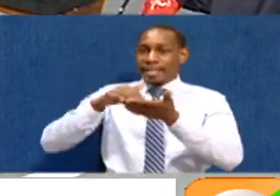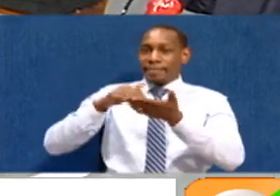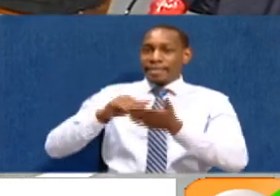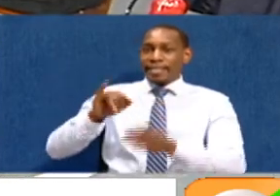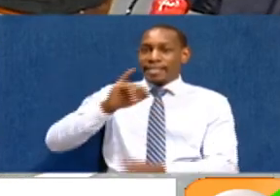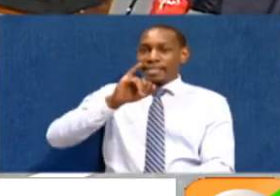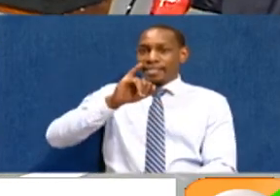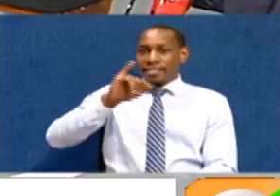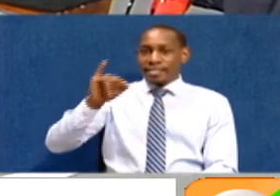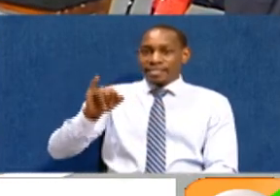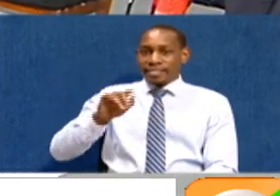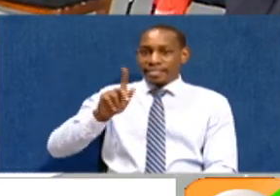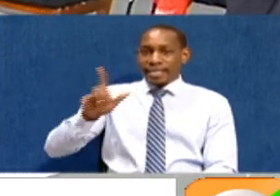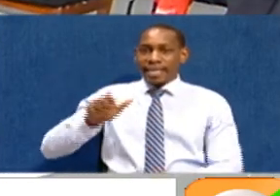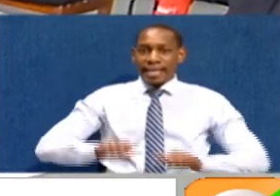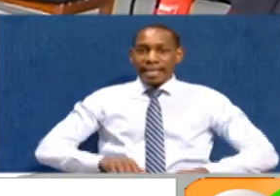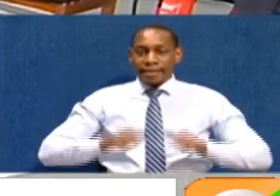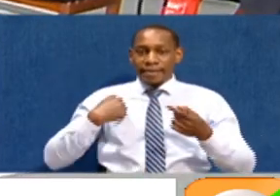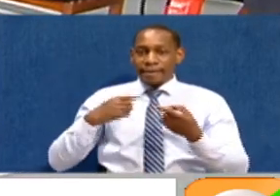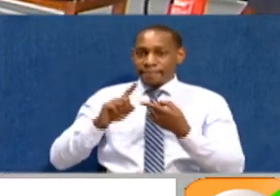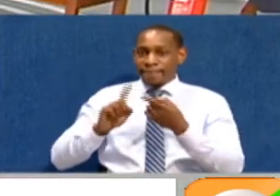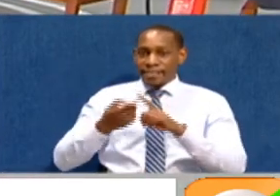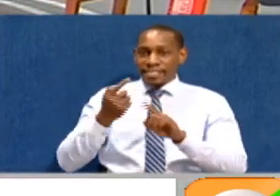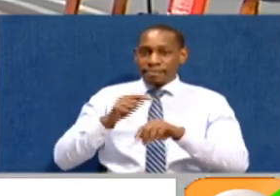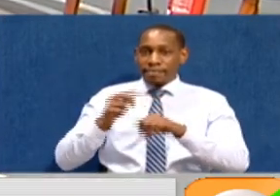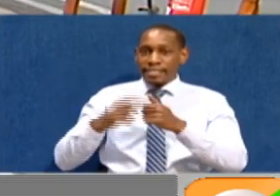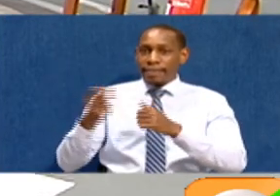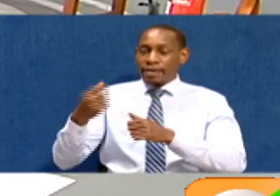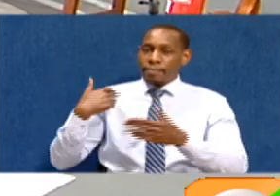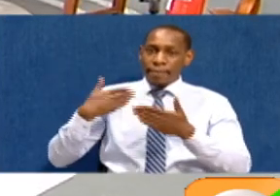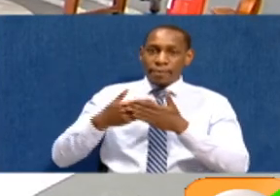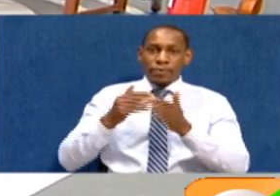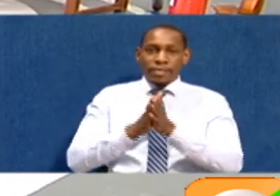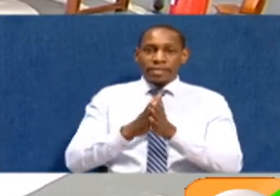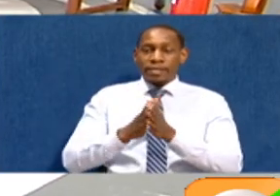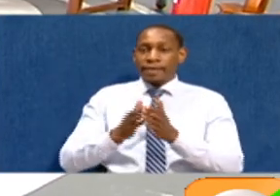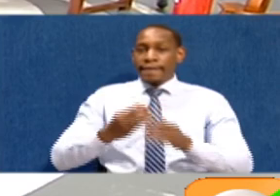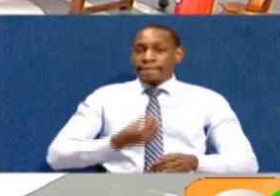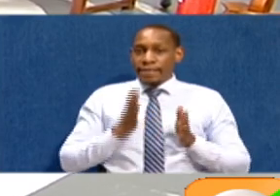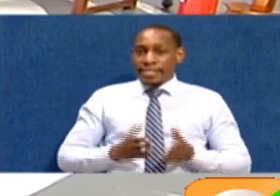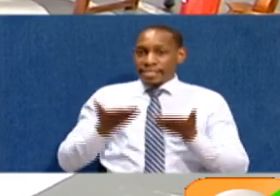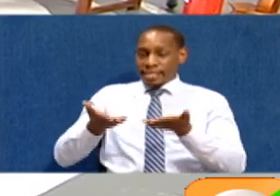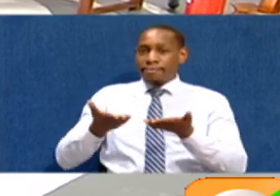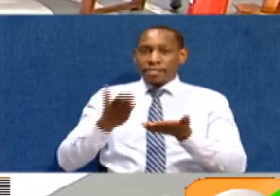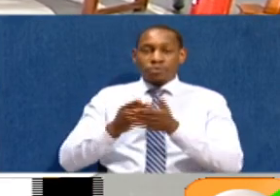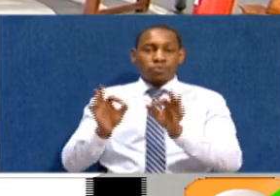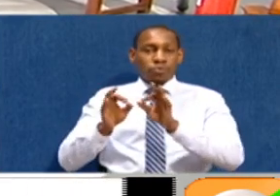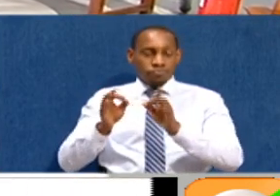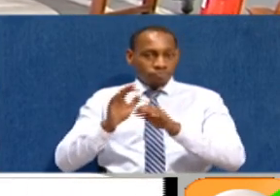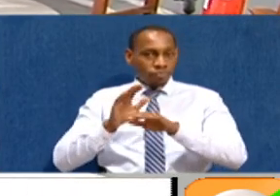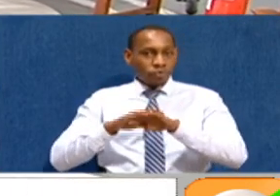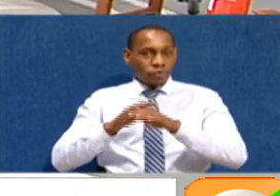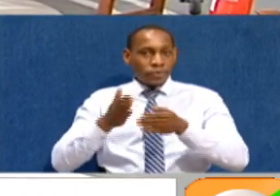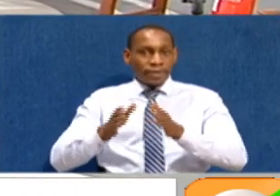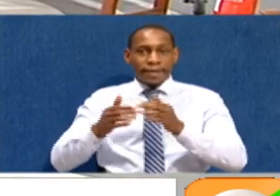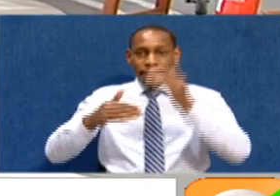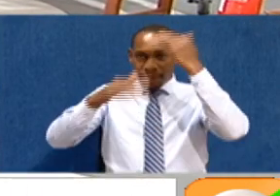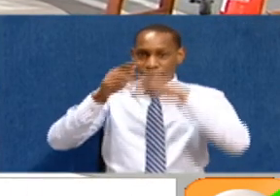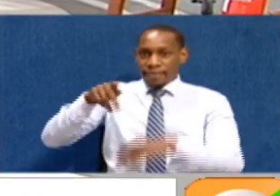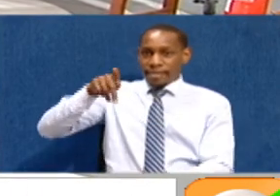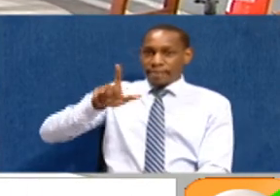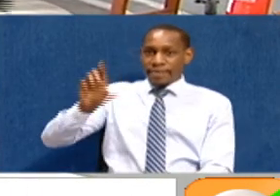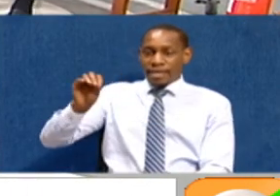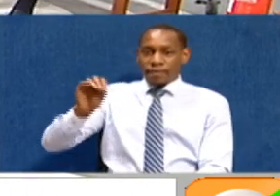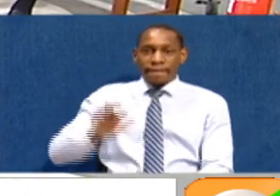Back to JKLive, first time 7 months with live guests. What a way to start with Professor